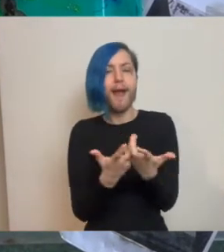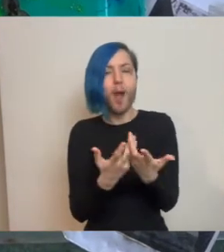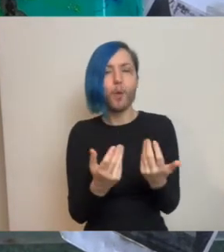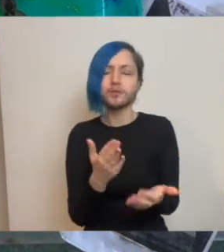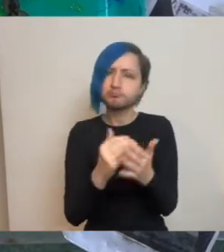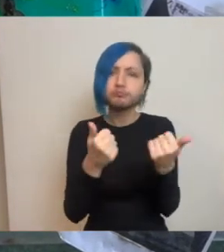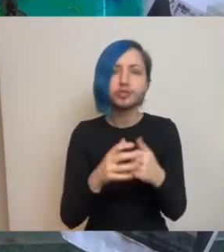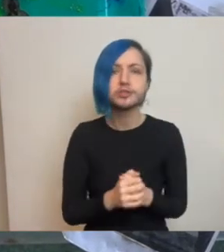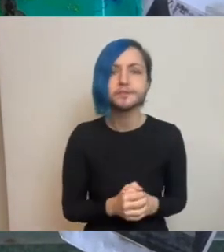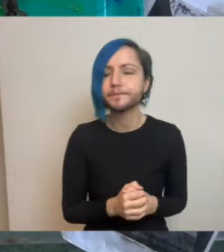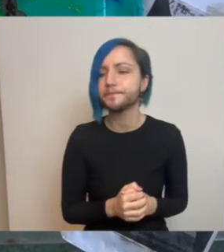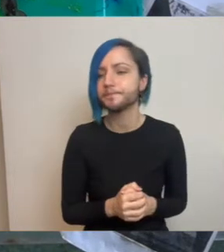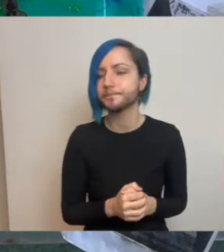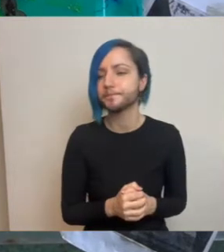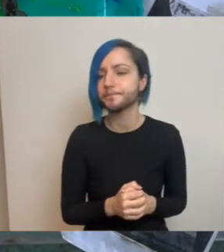Okay,